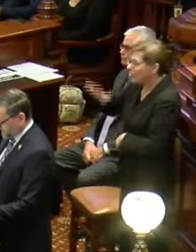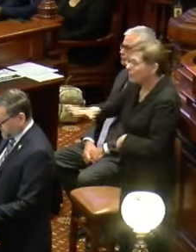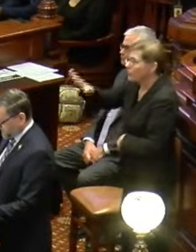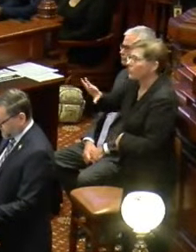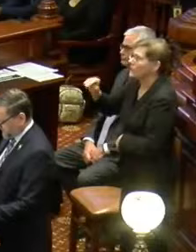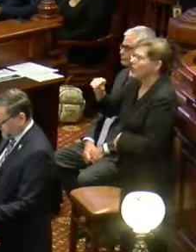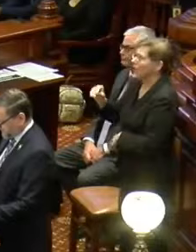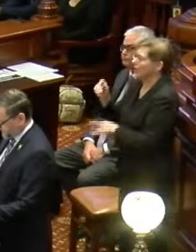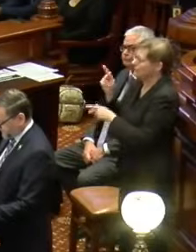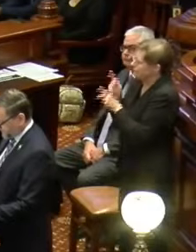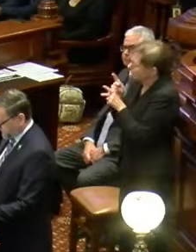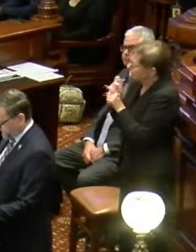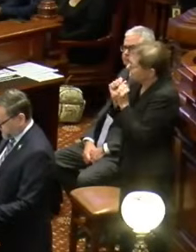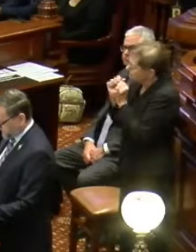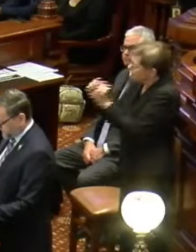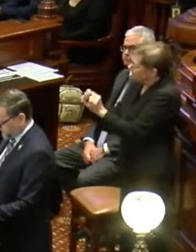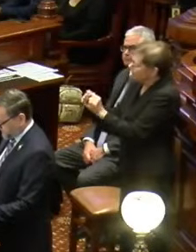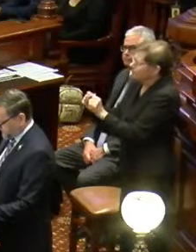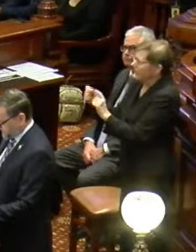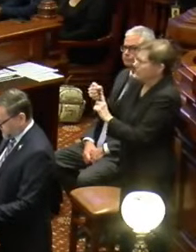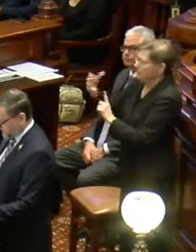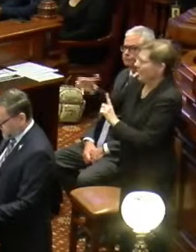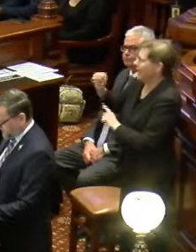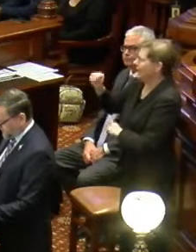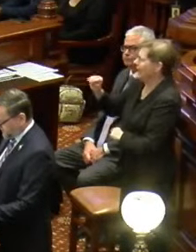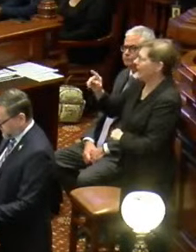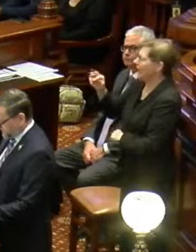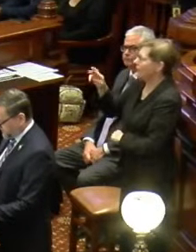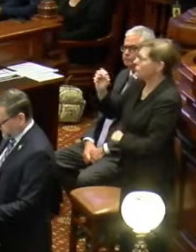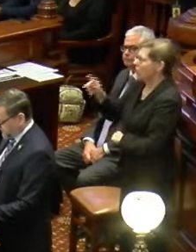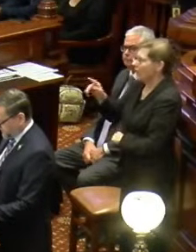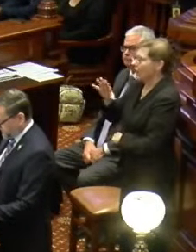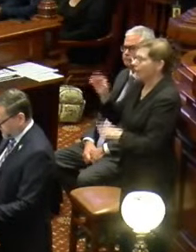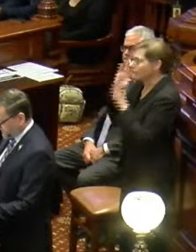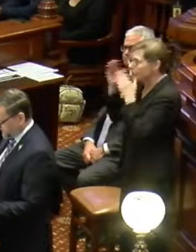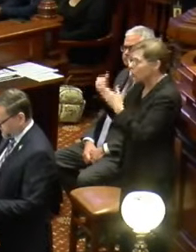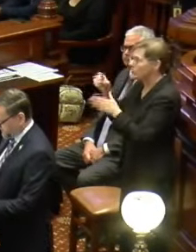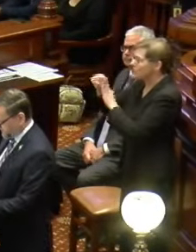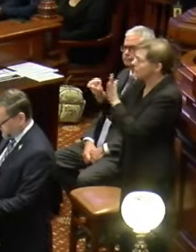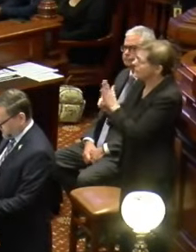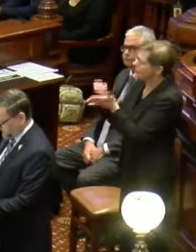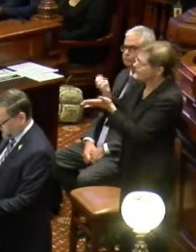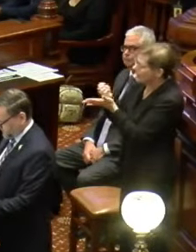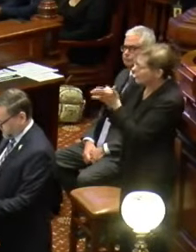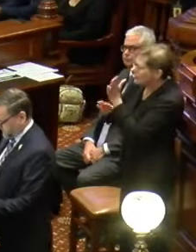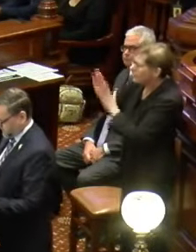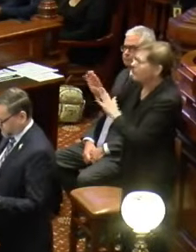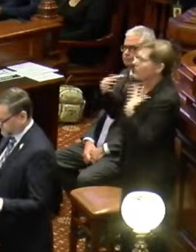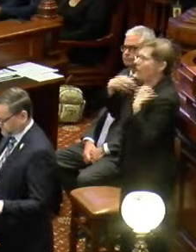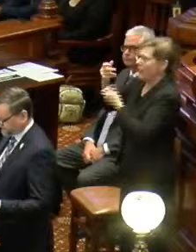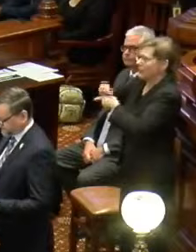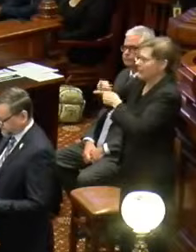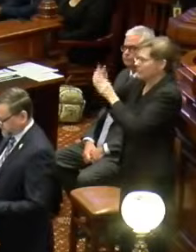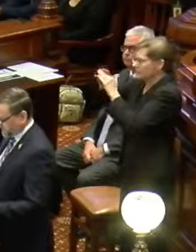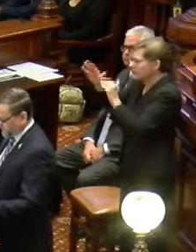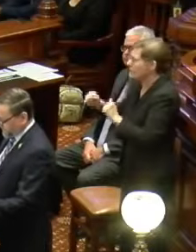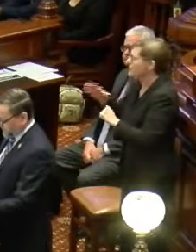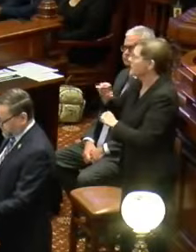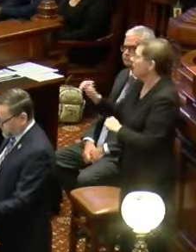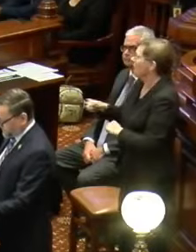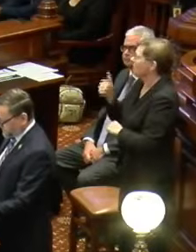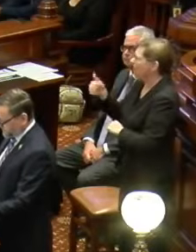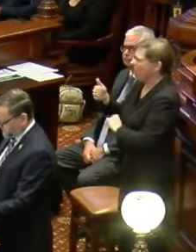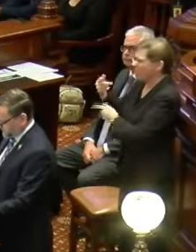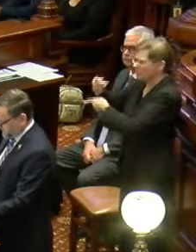and expansion of Amtrak, as well as the state's economic development, healthcare systems, and veteran care.